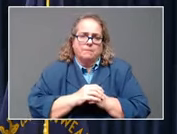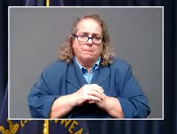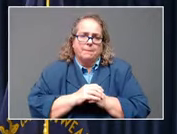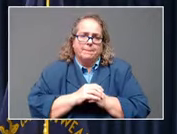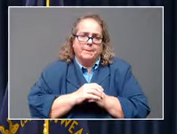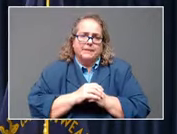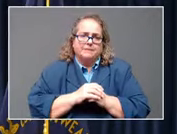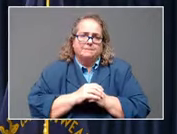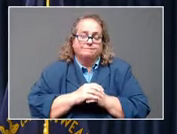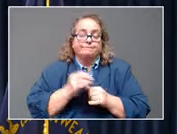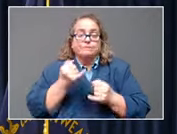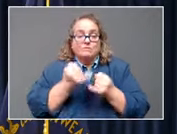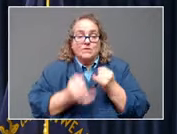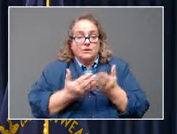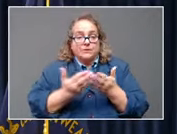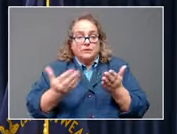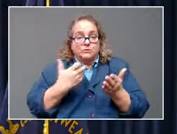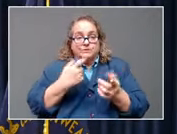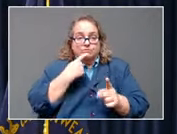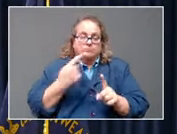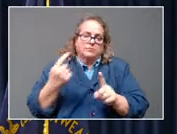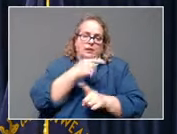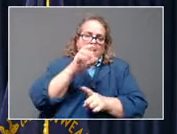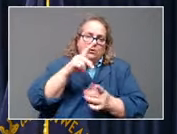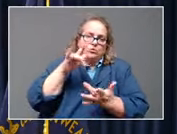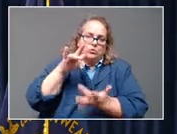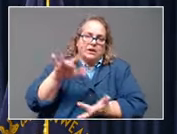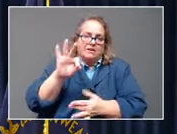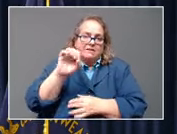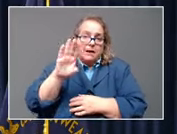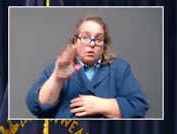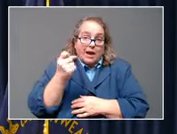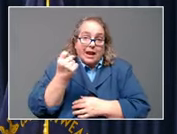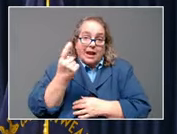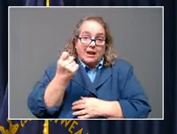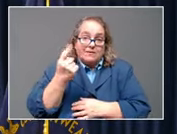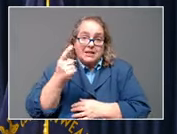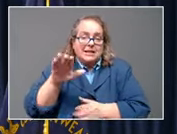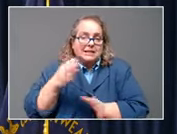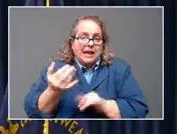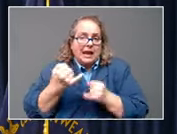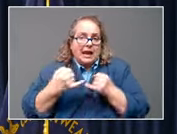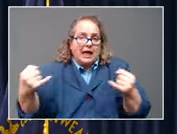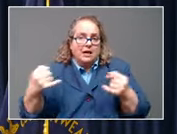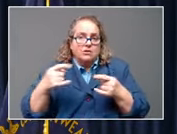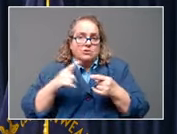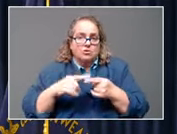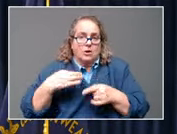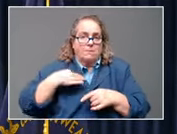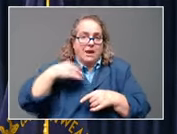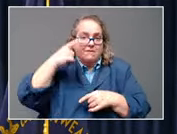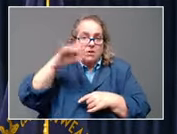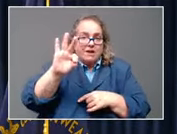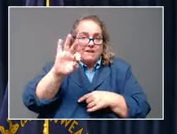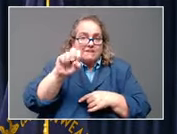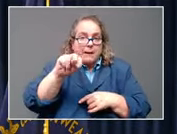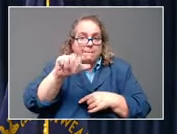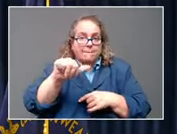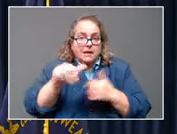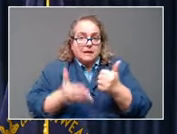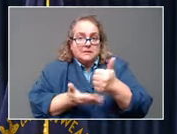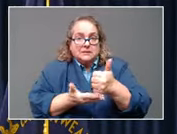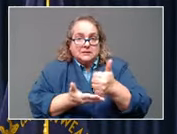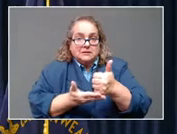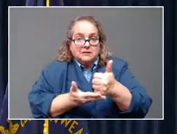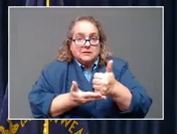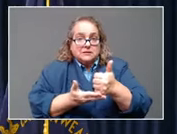Final piece, going back to the tornadoes. February 11th is the deadline to apply for FEMA assistance. So that's an important one. And